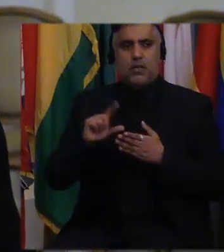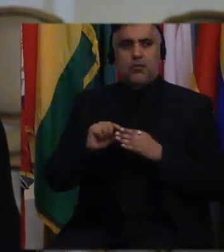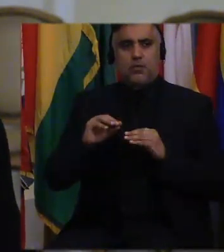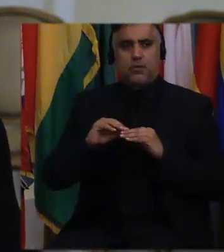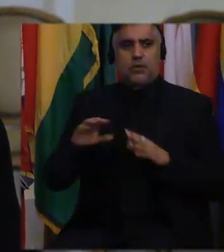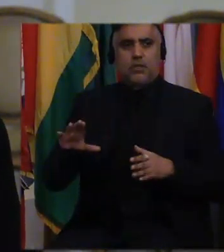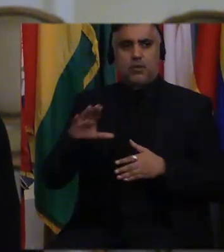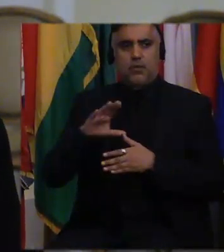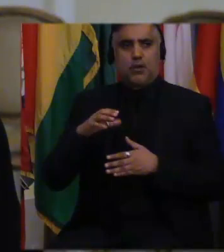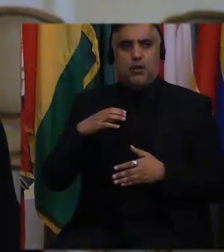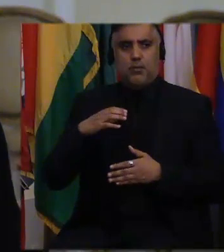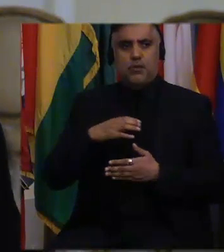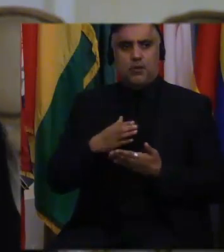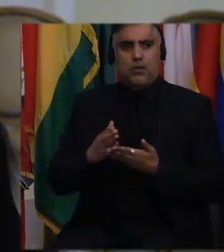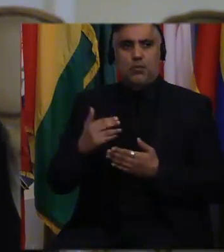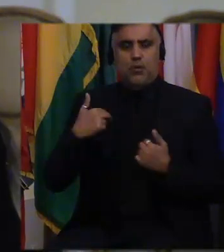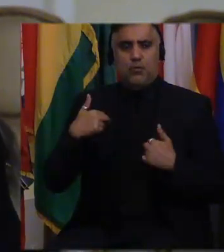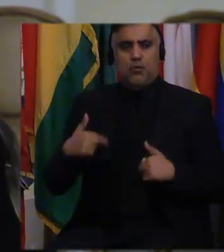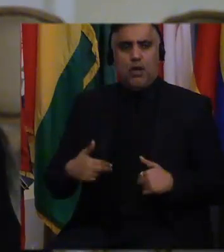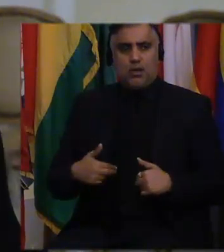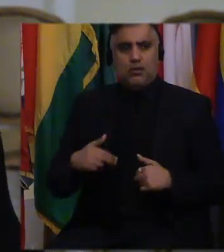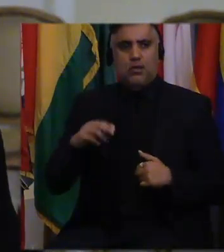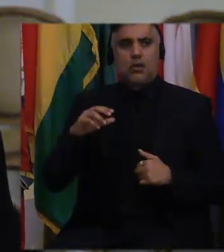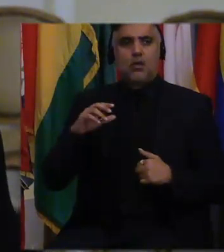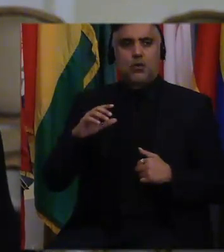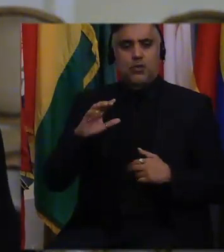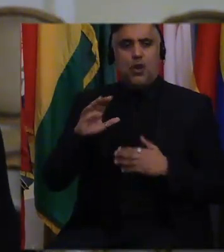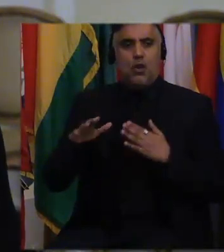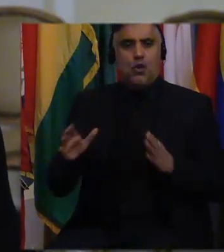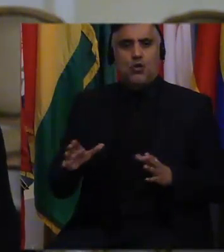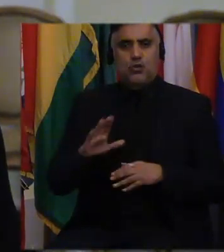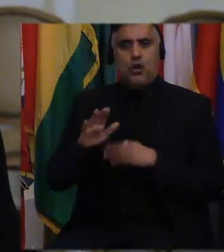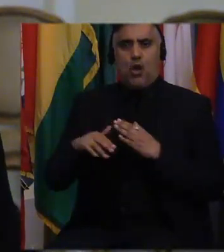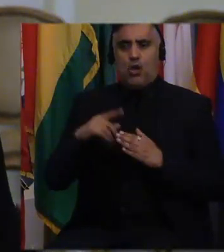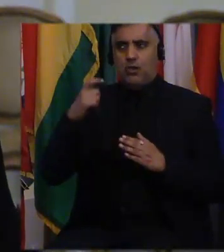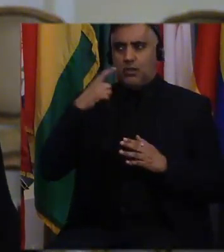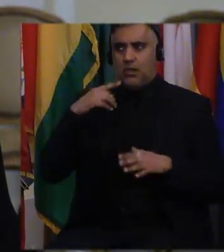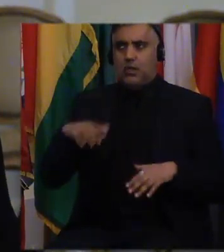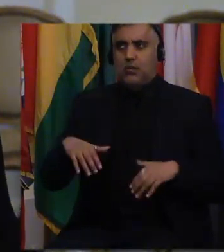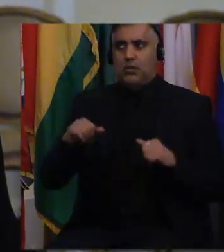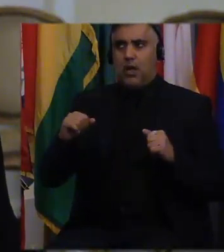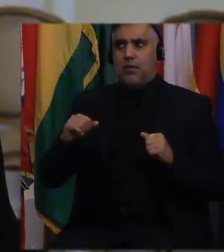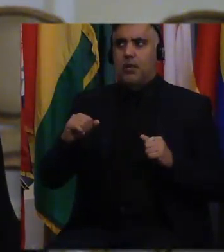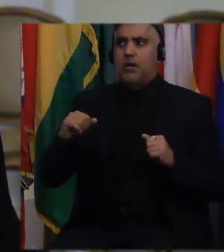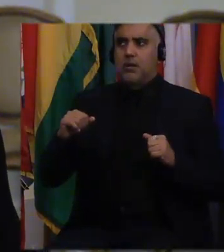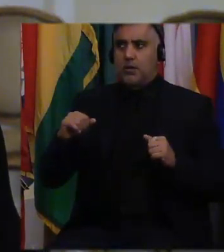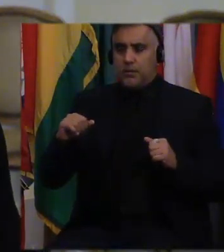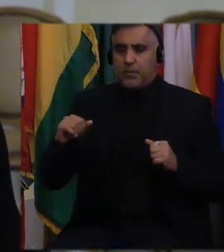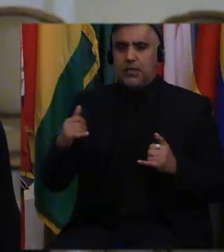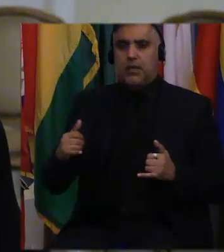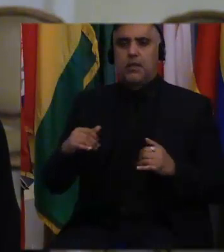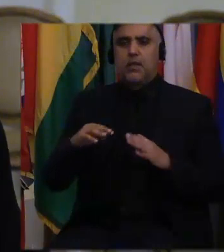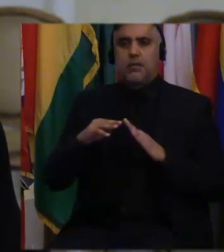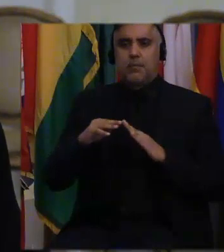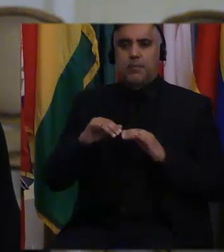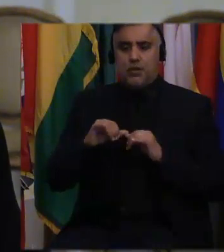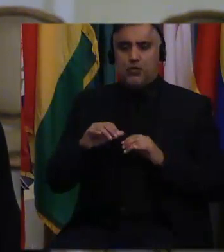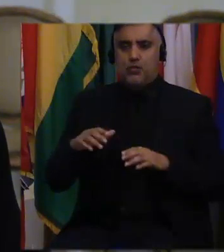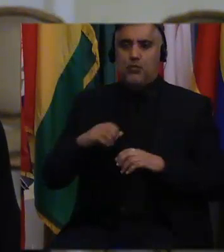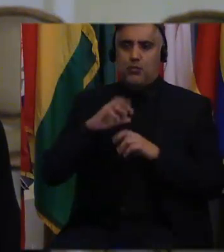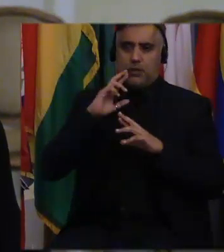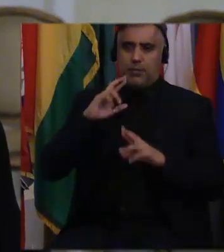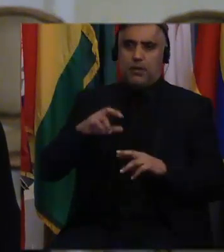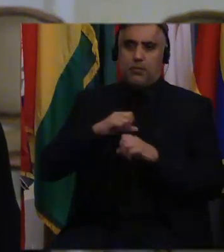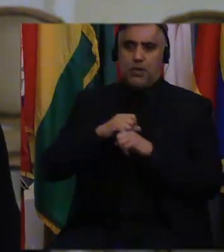from Inter-American Commission on Human Rights, urging all states to adopt comprehensive, immediate measures to respect and